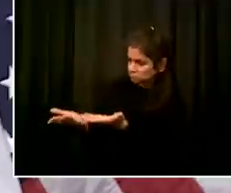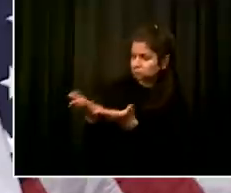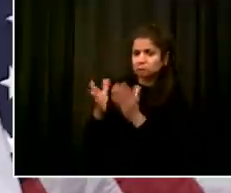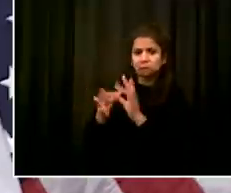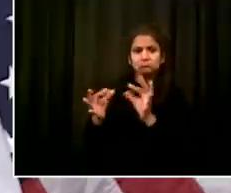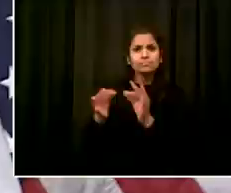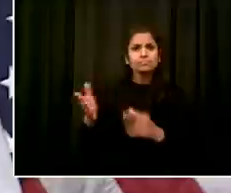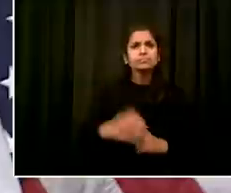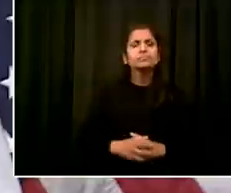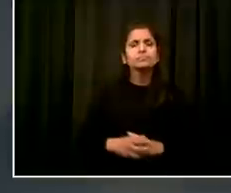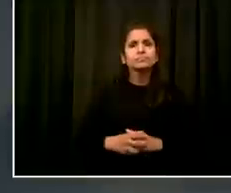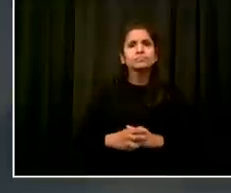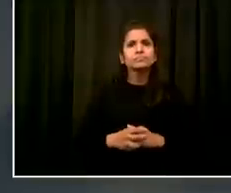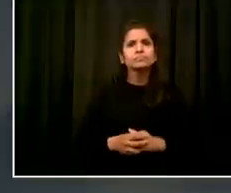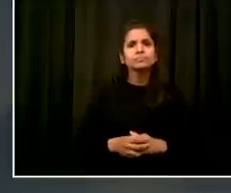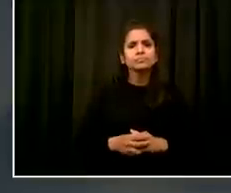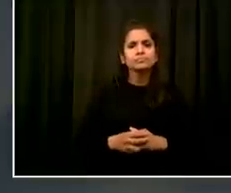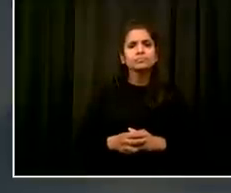at this moment.